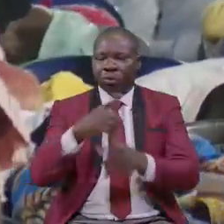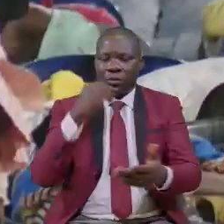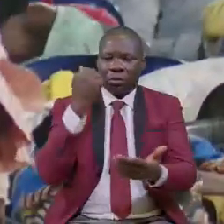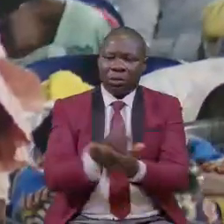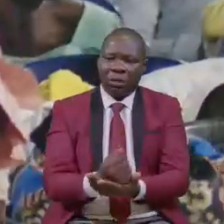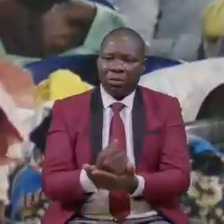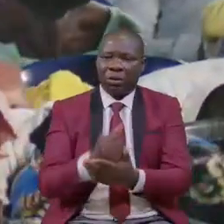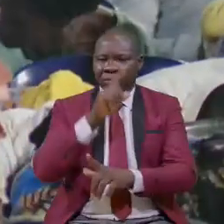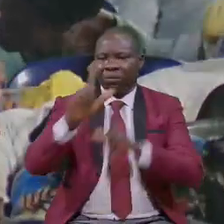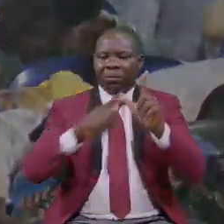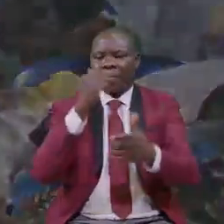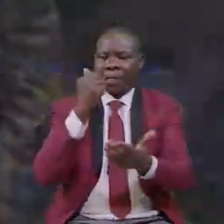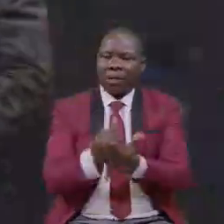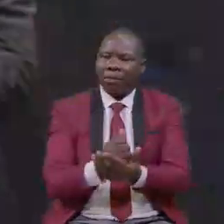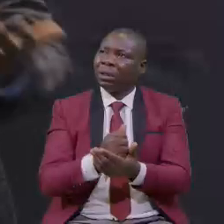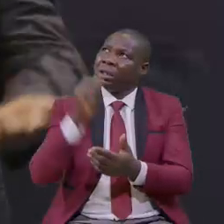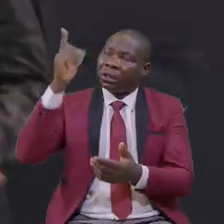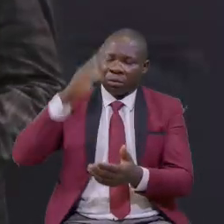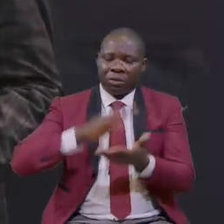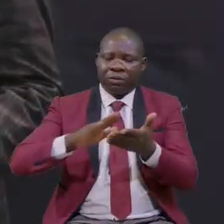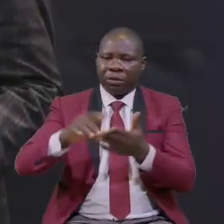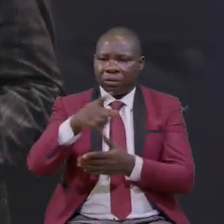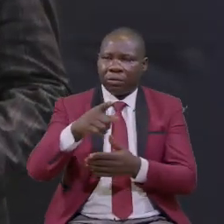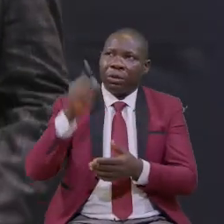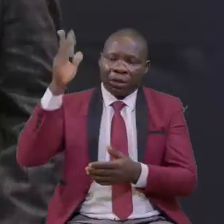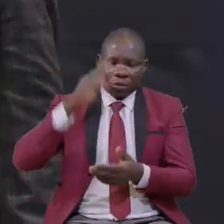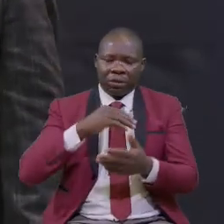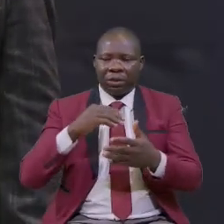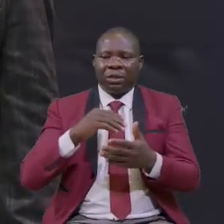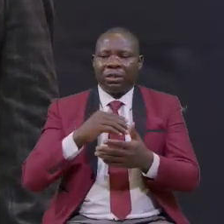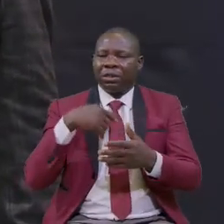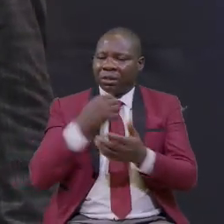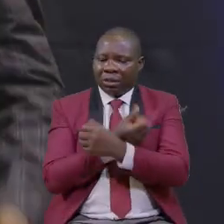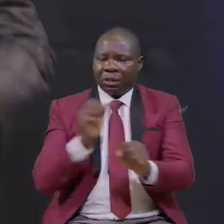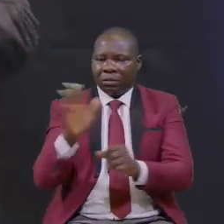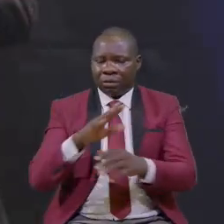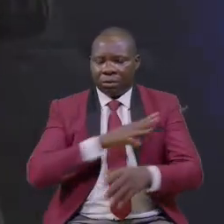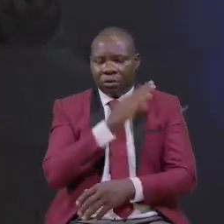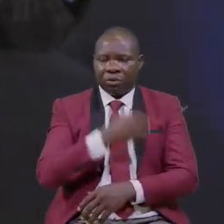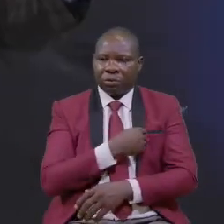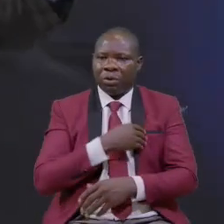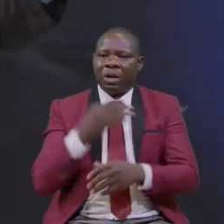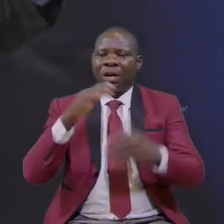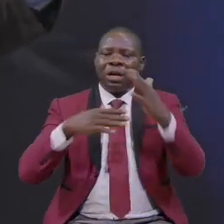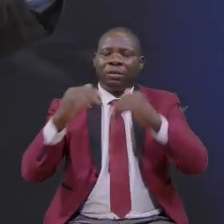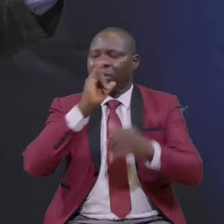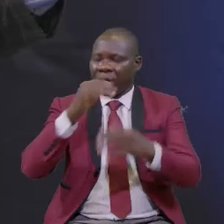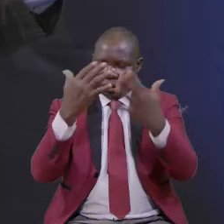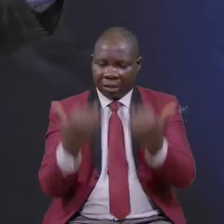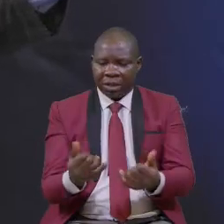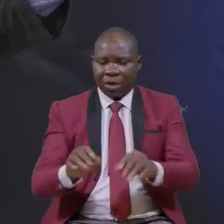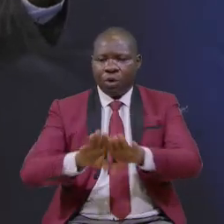He will forgive you. He will save your soul. Heaven is actually now opening the book of